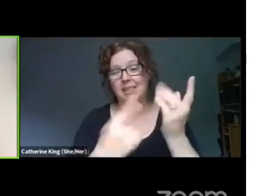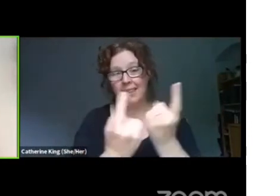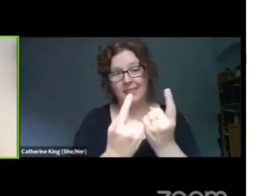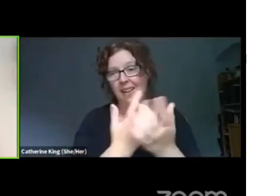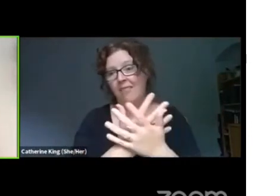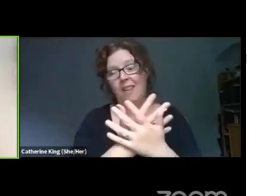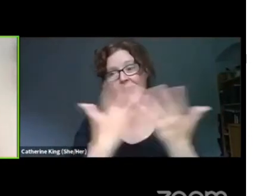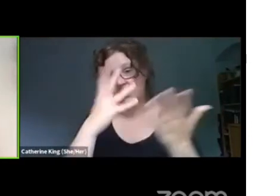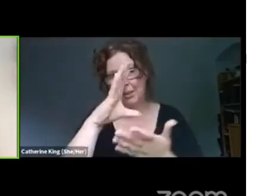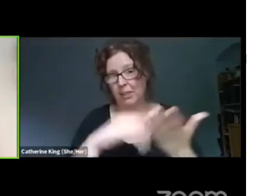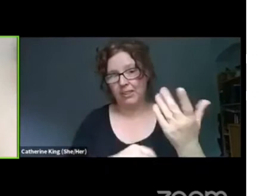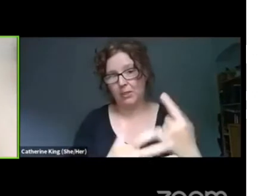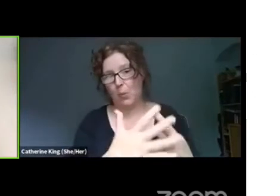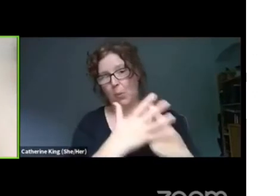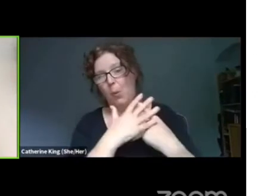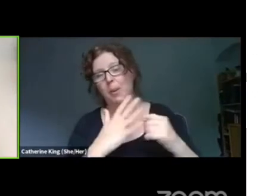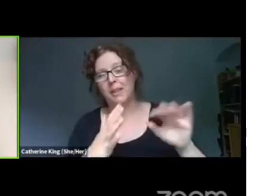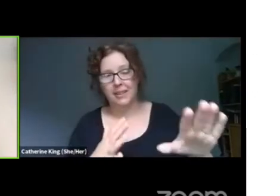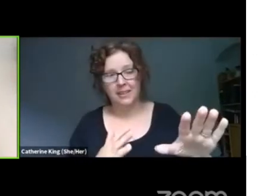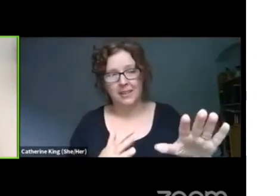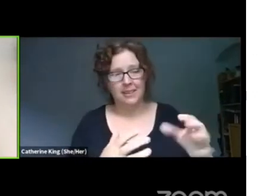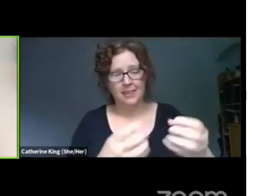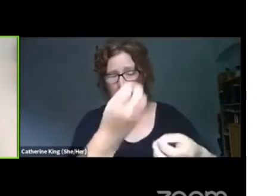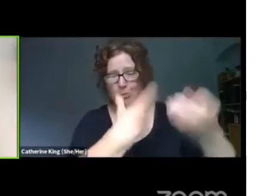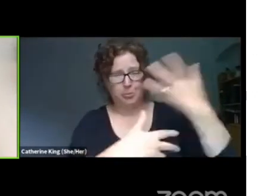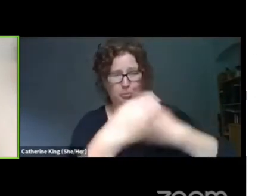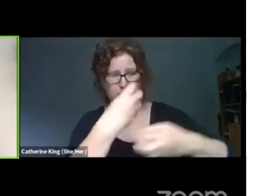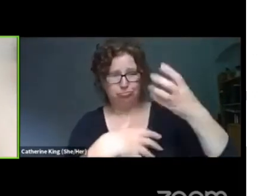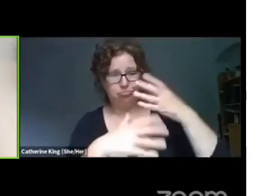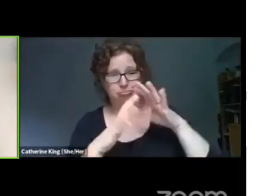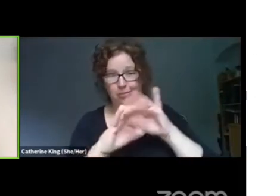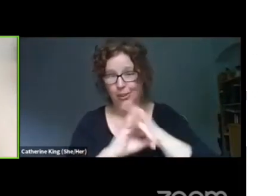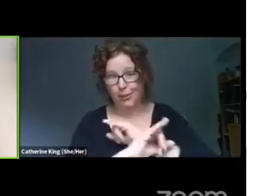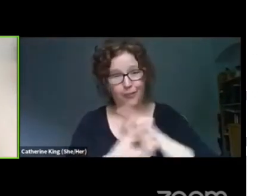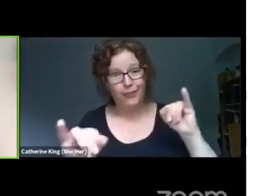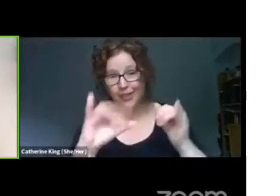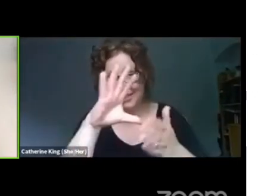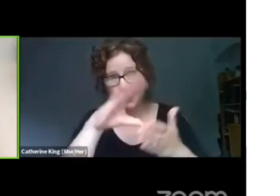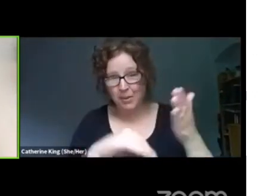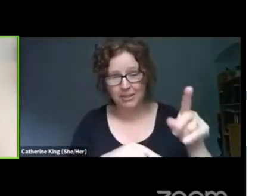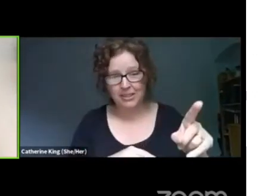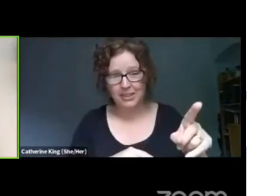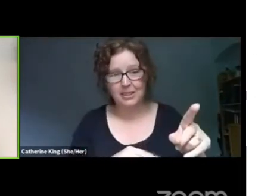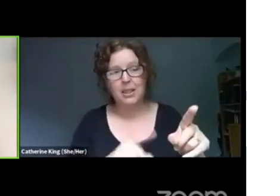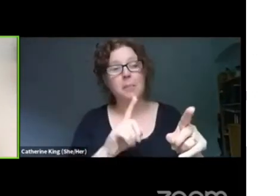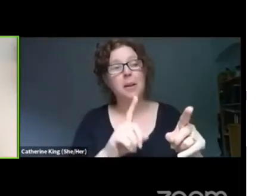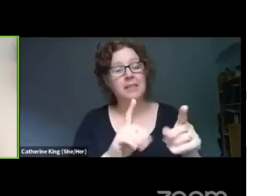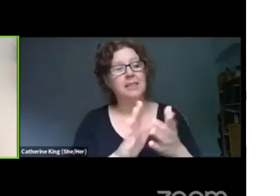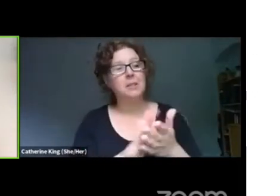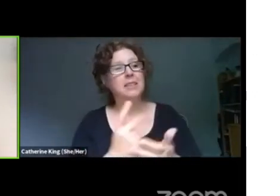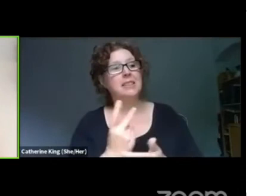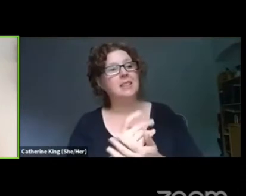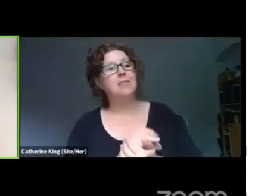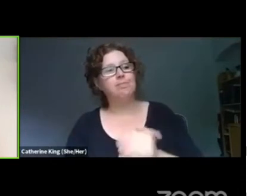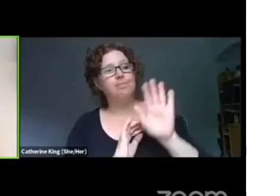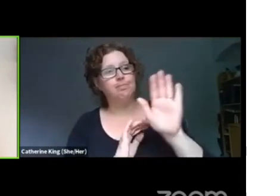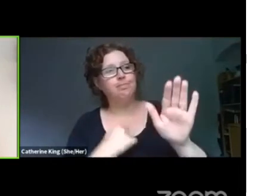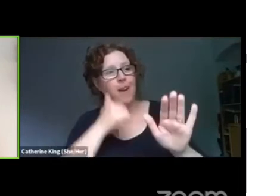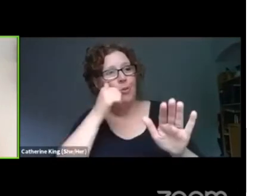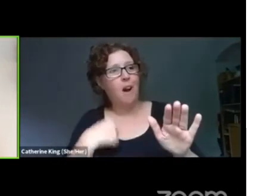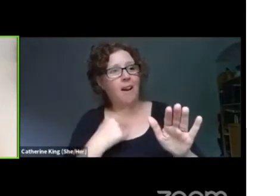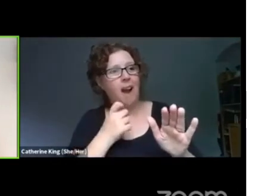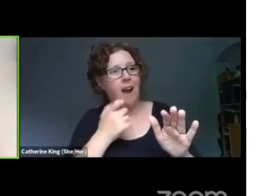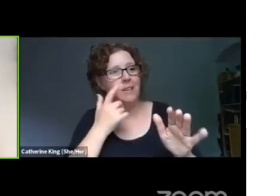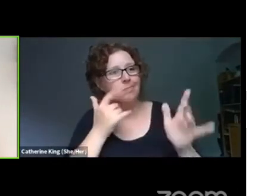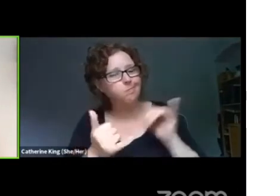However, the terribleness of that experience gave us a kind of permission to experiment.